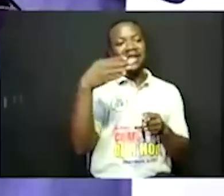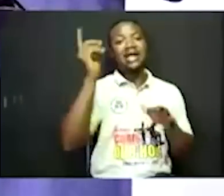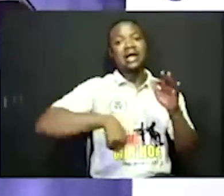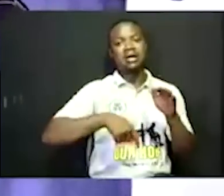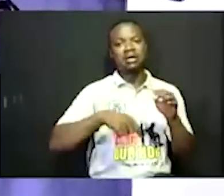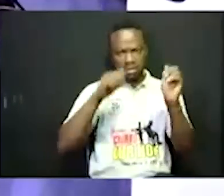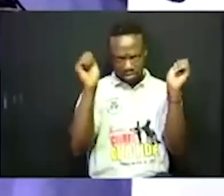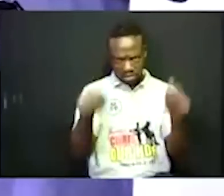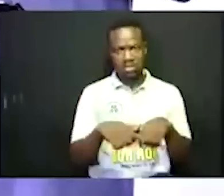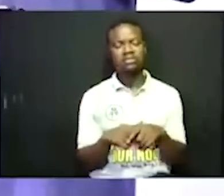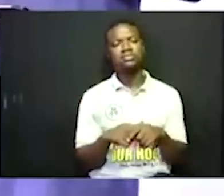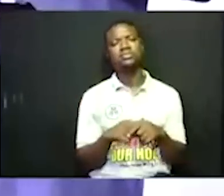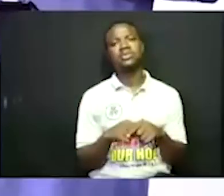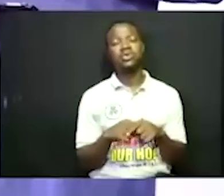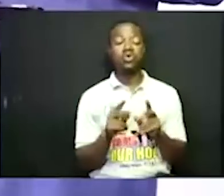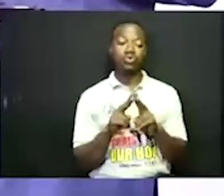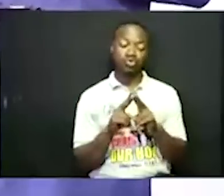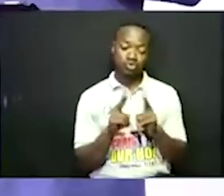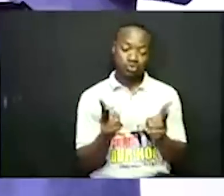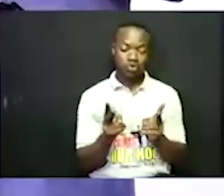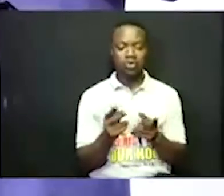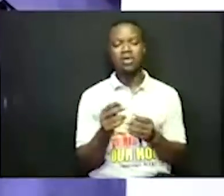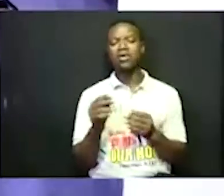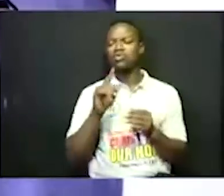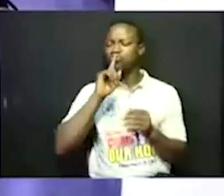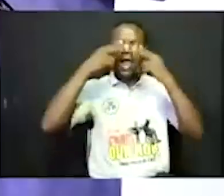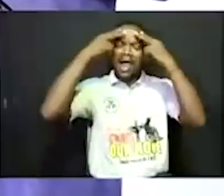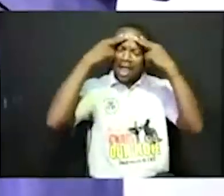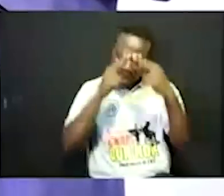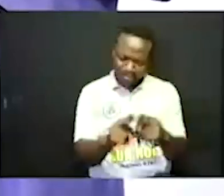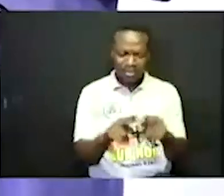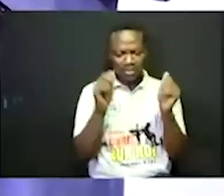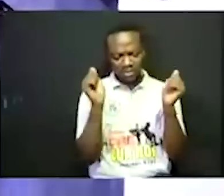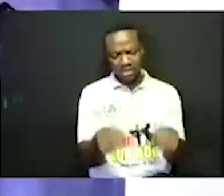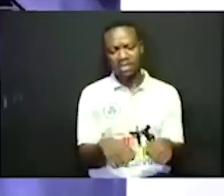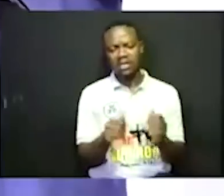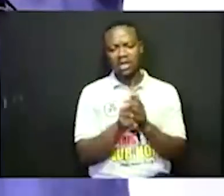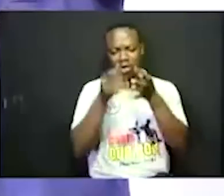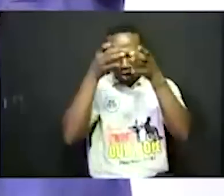should come. So by all means, something will happen that will cause a